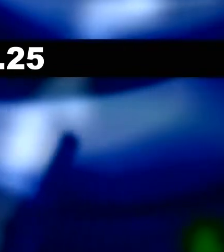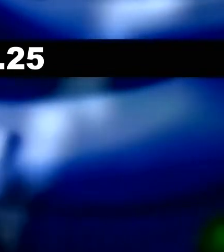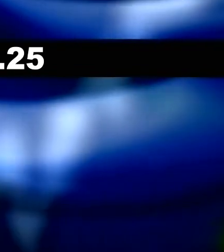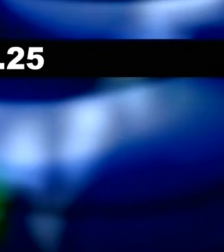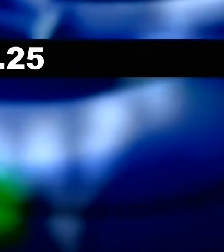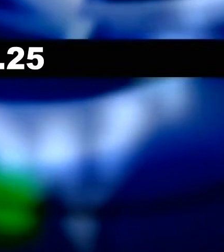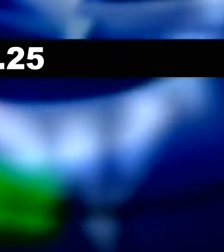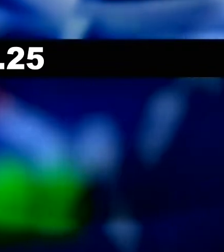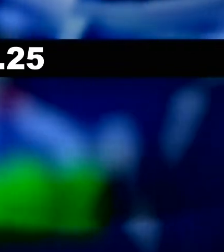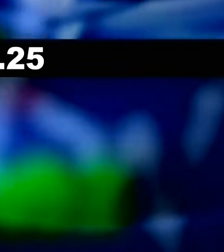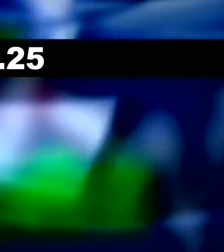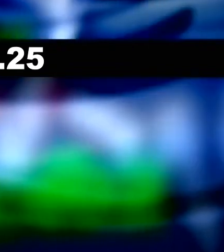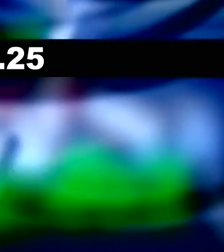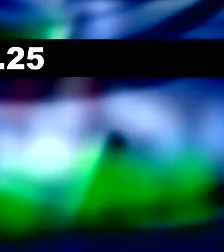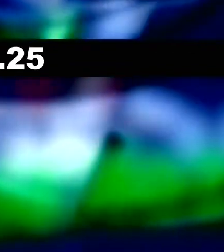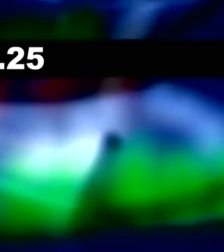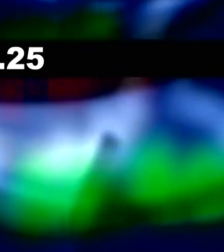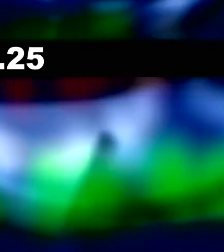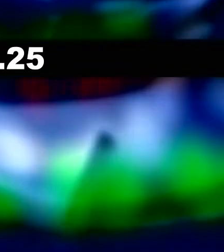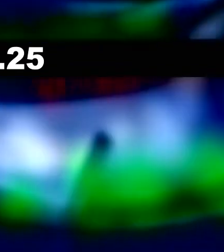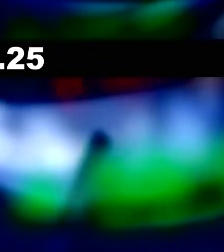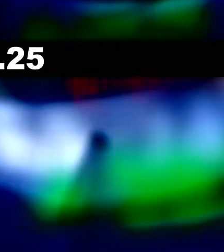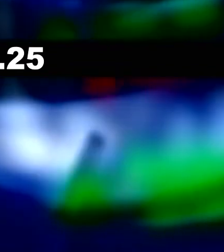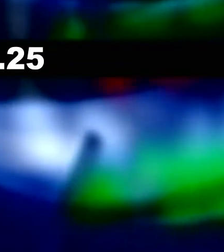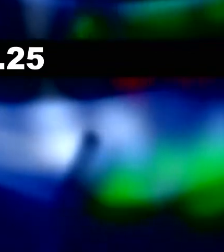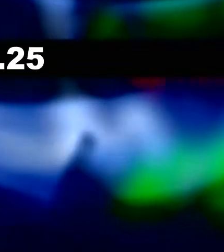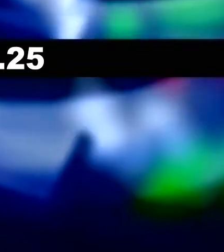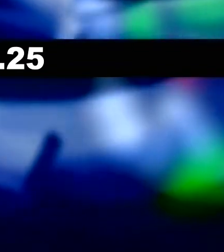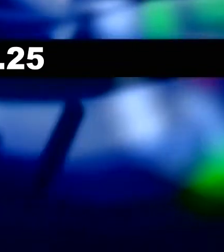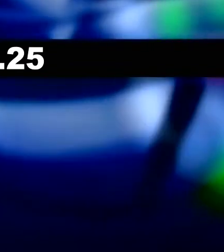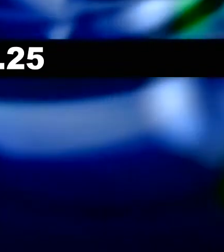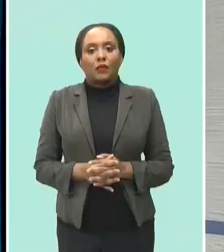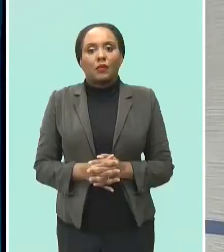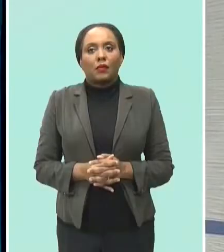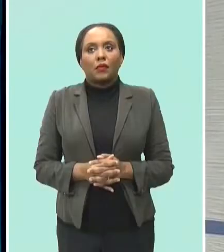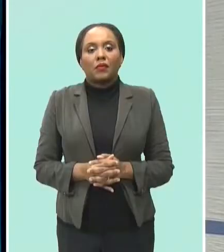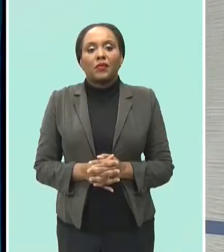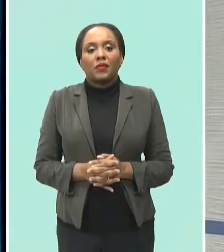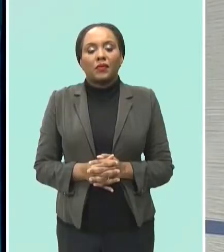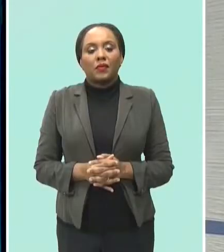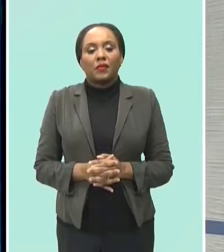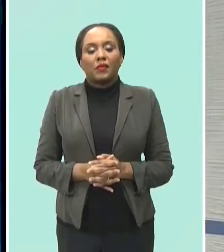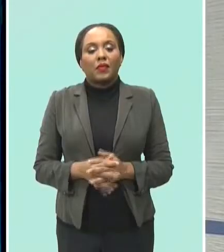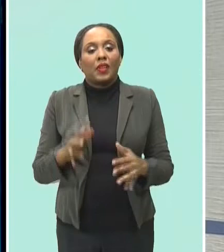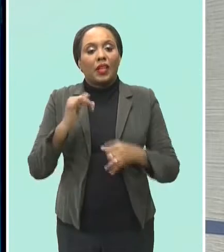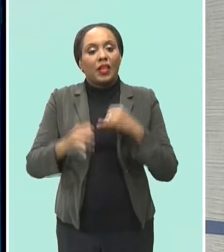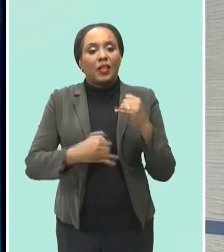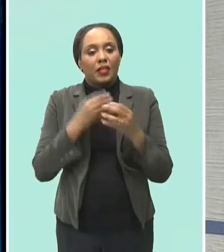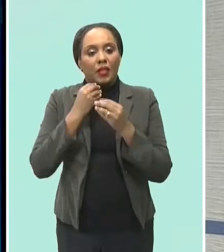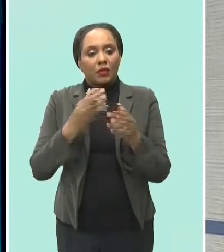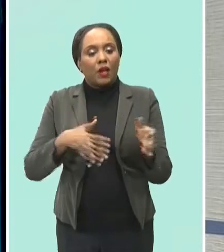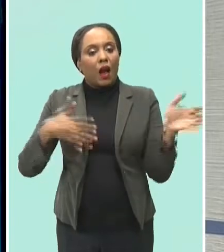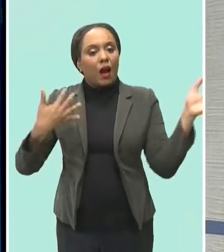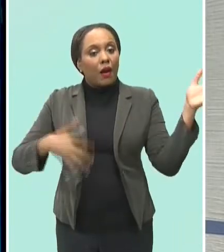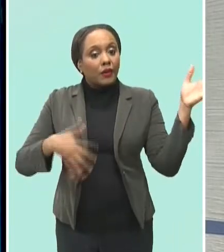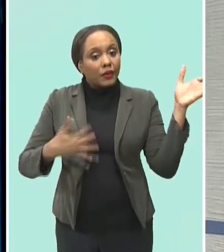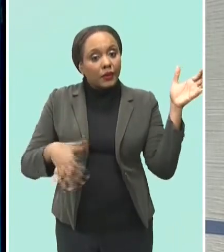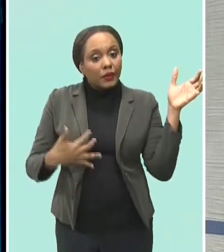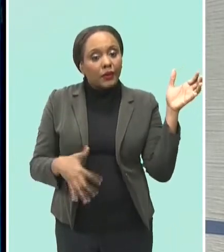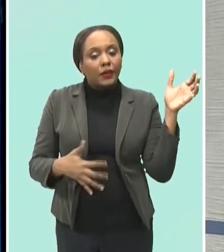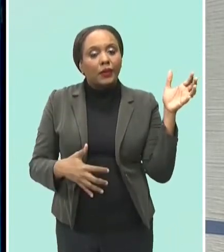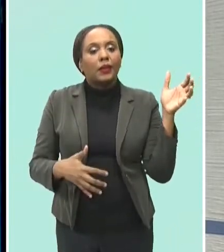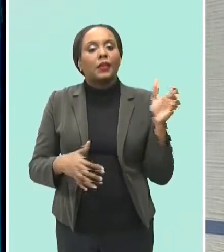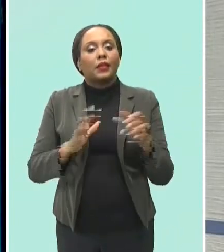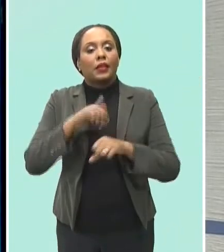4,638 shares at $3.25 each. On the international business scene now, Argentina